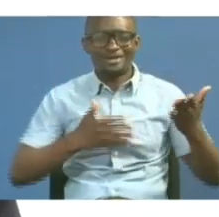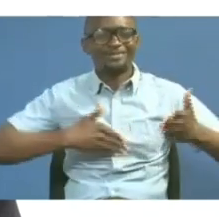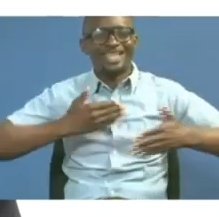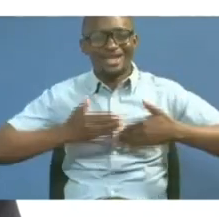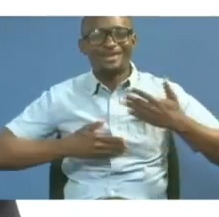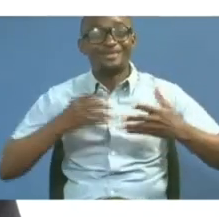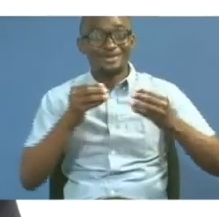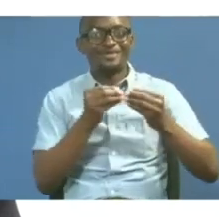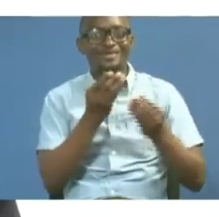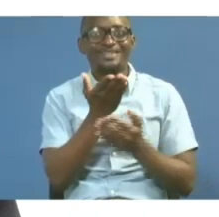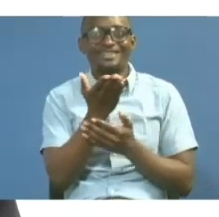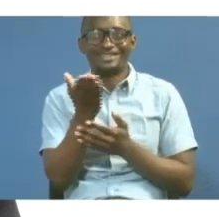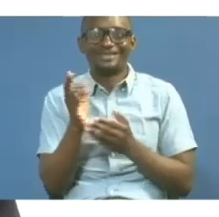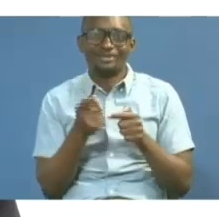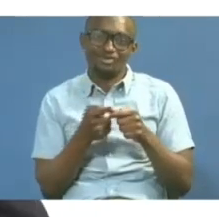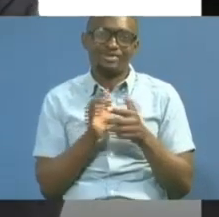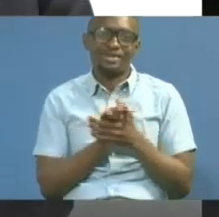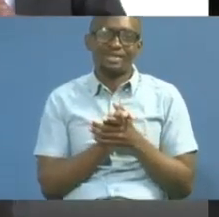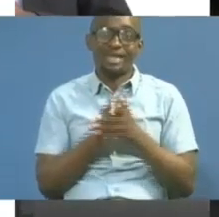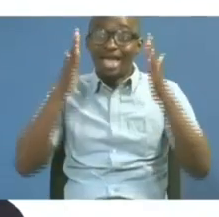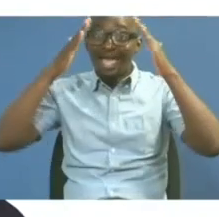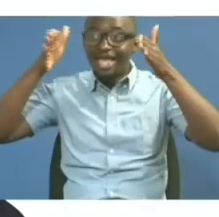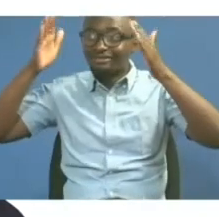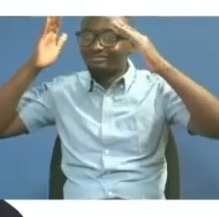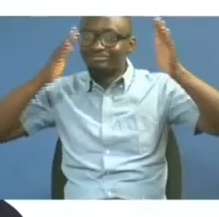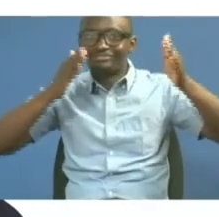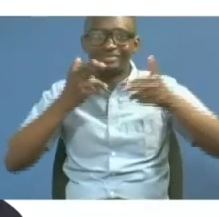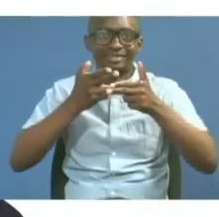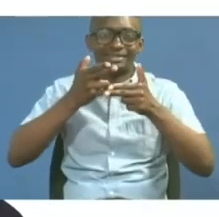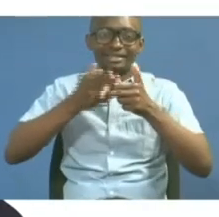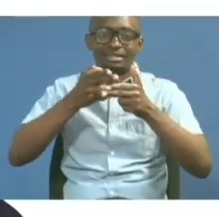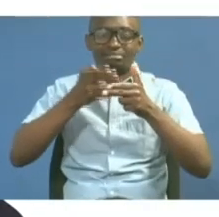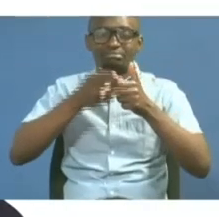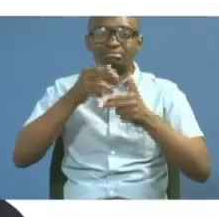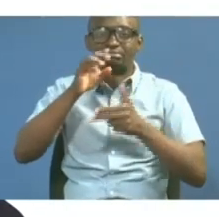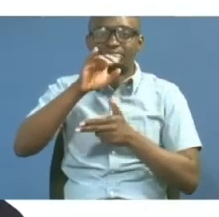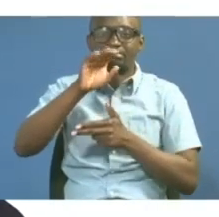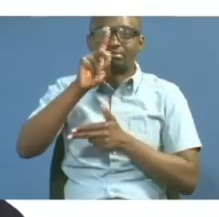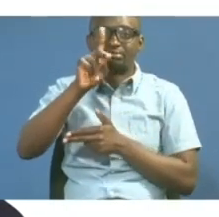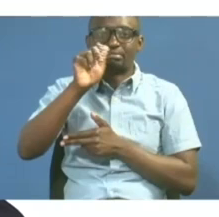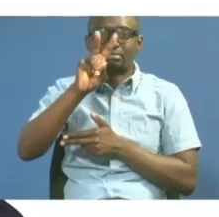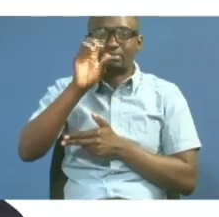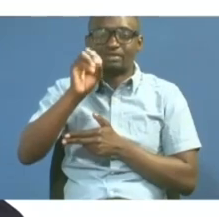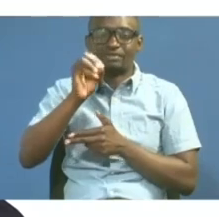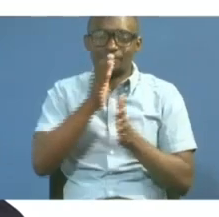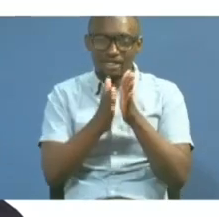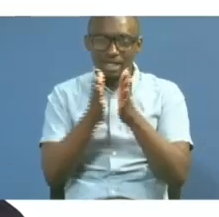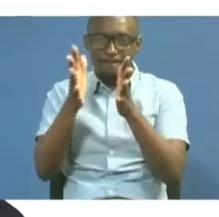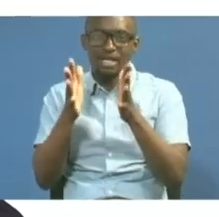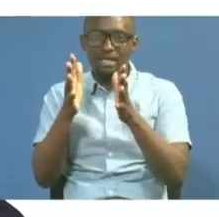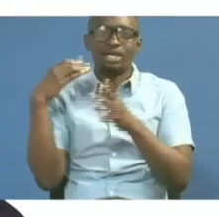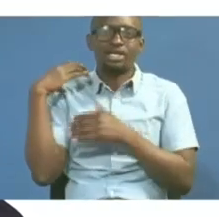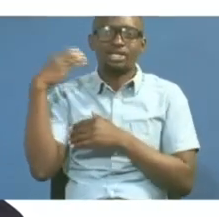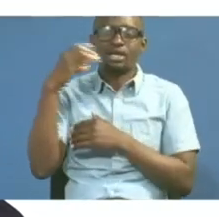very welcome. I'm pleased to meet you soon. Greetings to you all. My name is Mr. Jackson Kago. I'm an architect